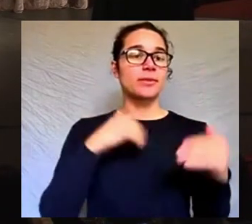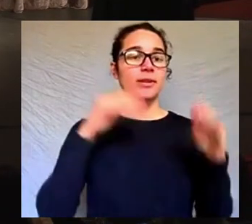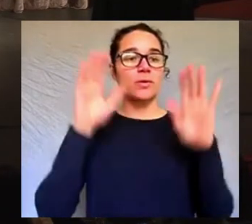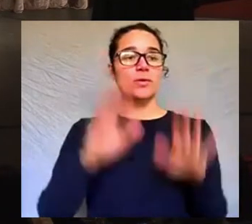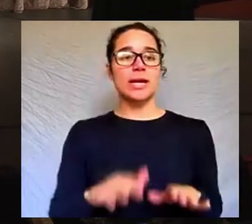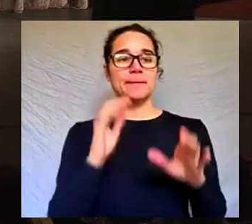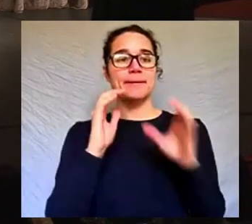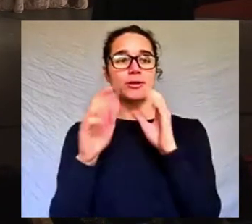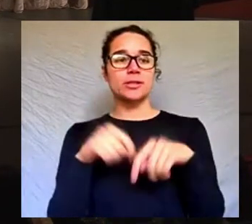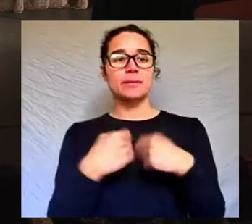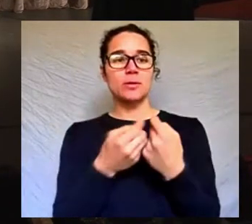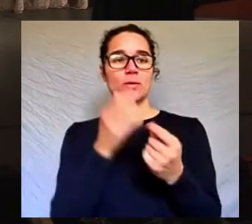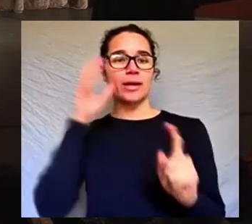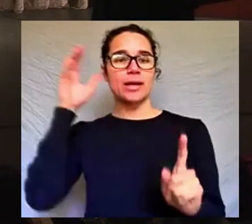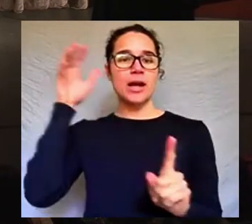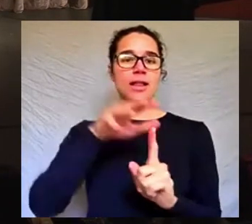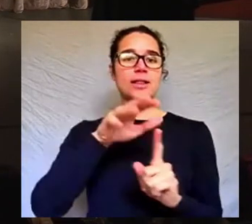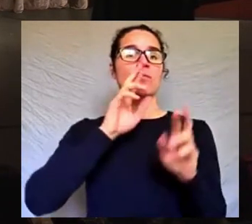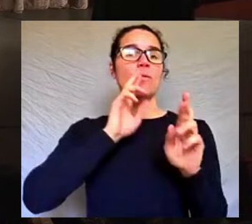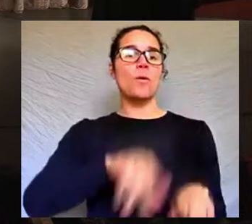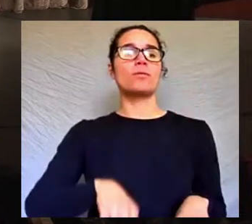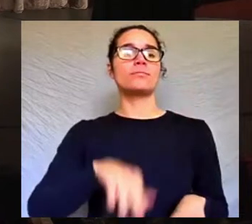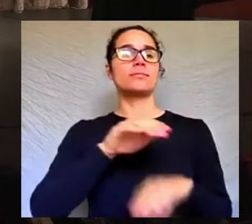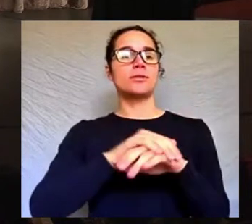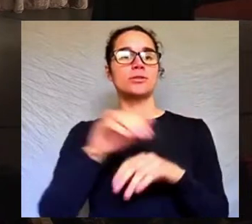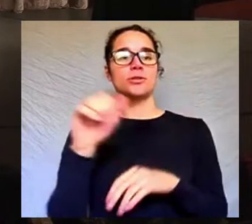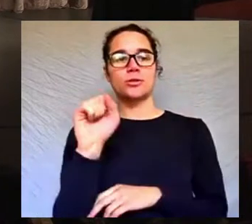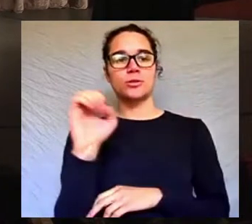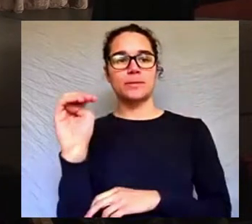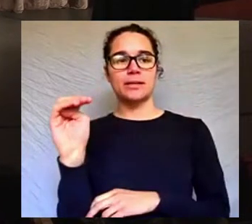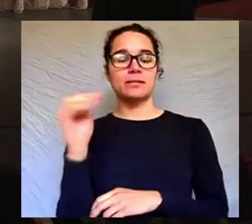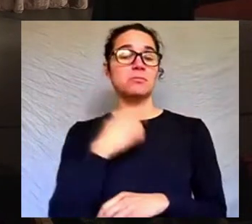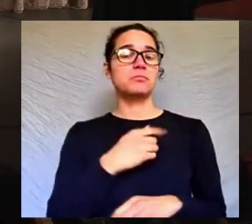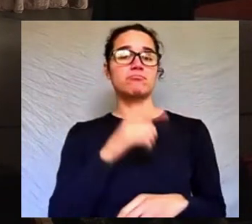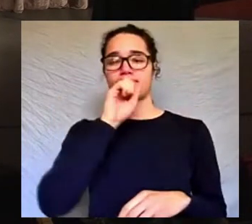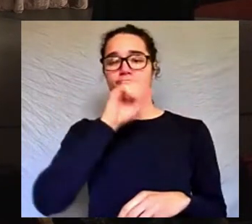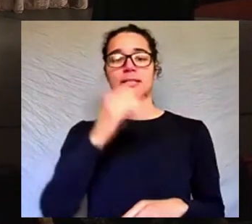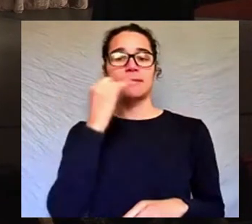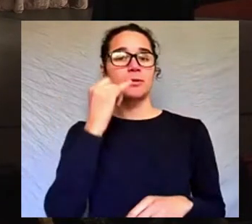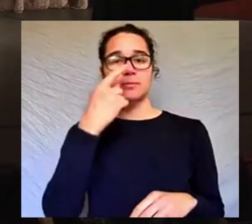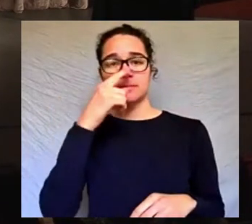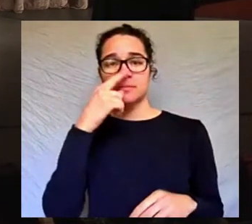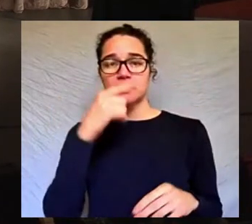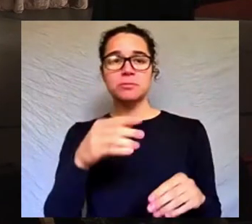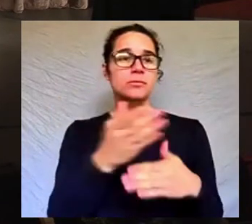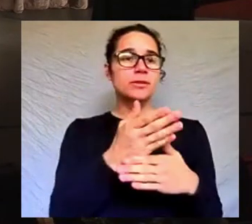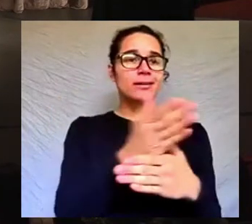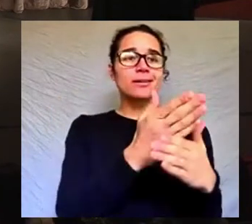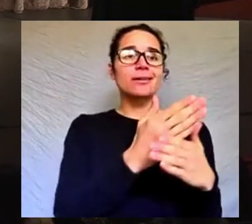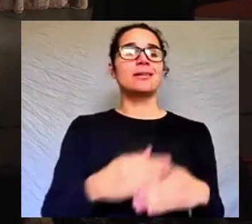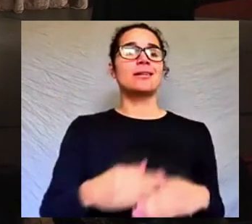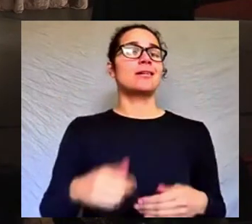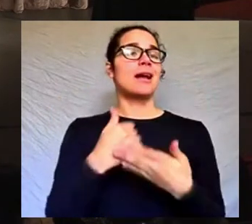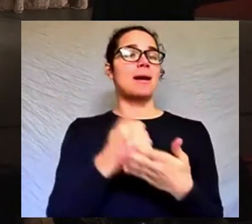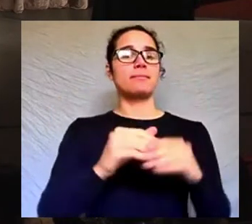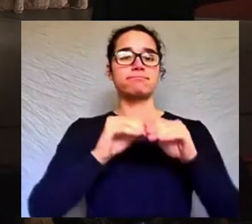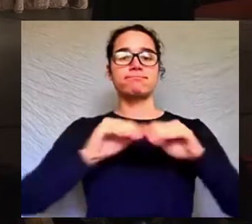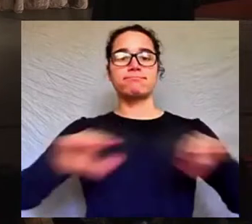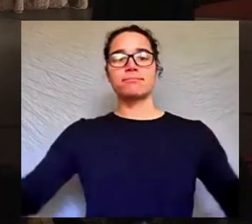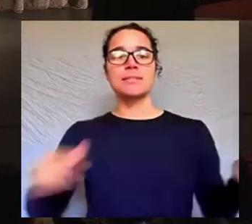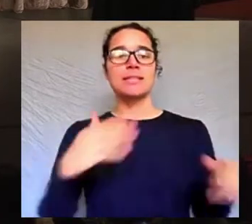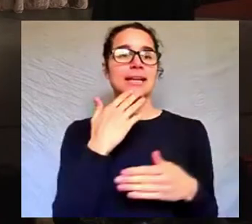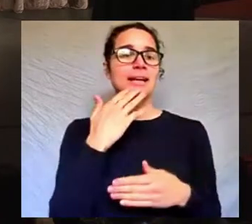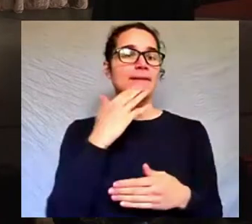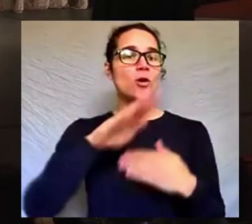on our social media, and I would love to, if you could all help amplify it. Thank you for all you do every day for strengthening